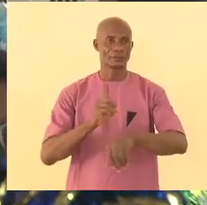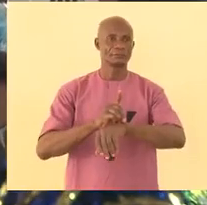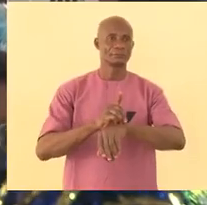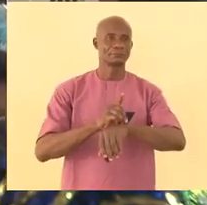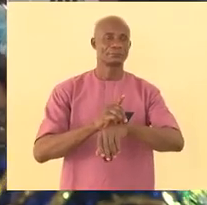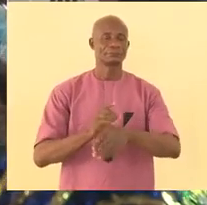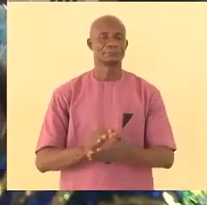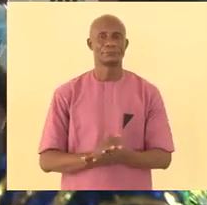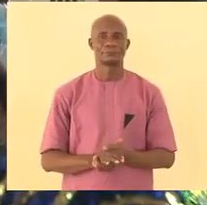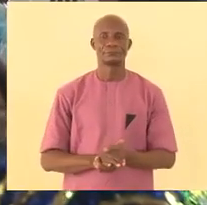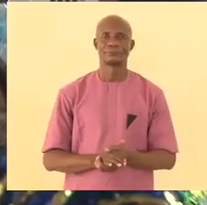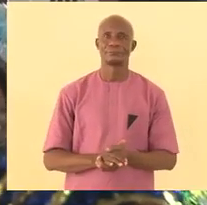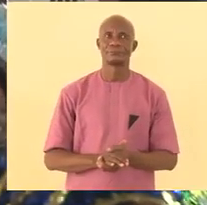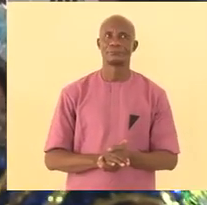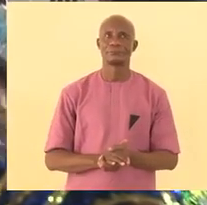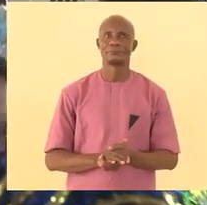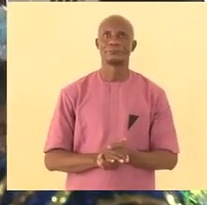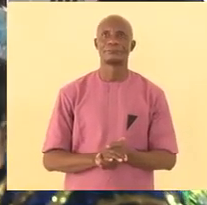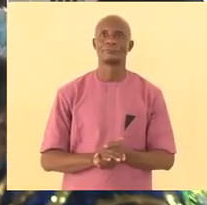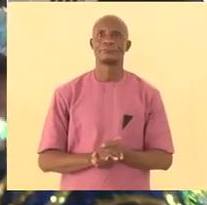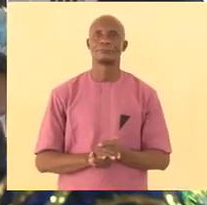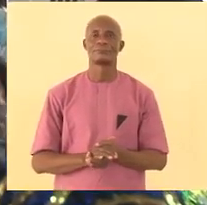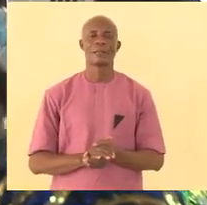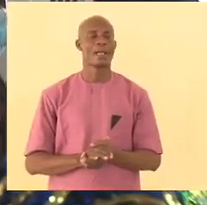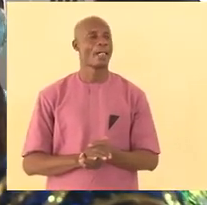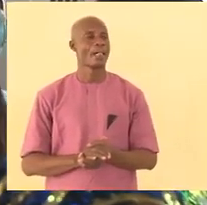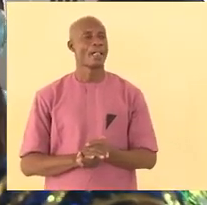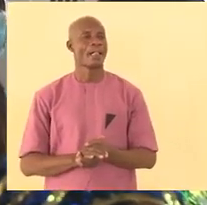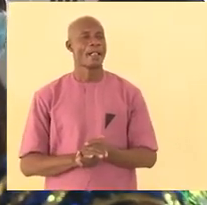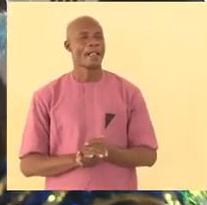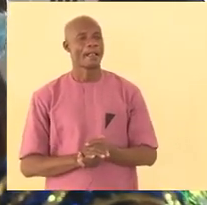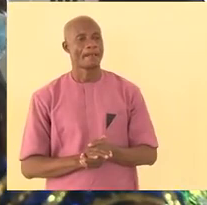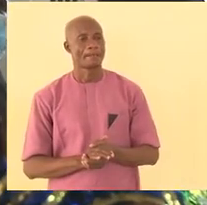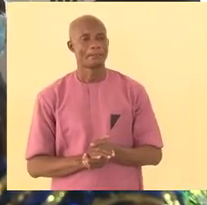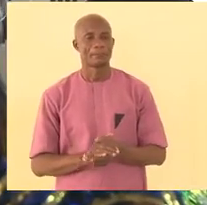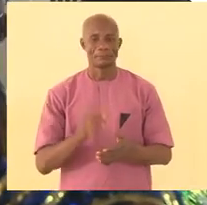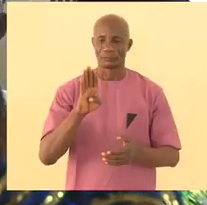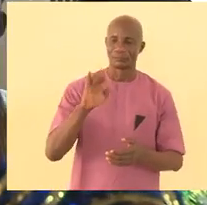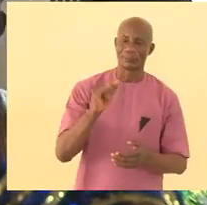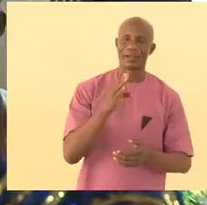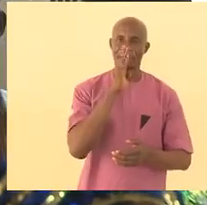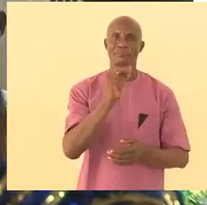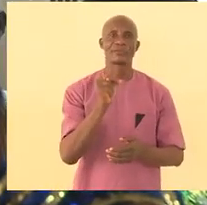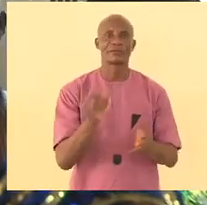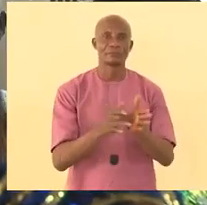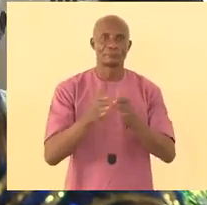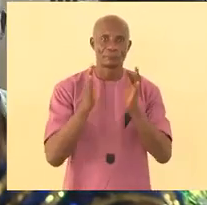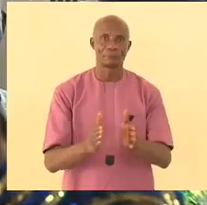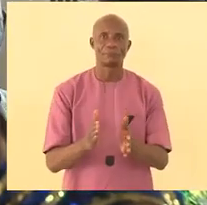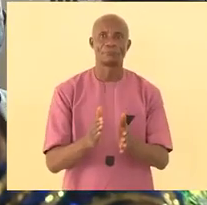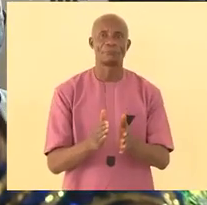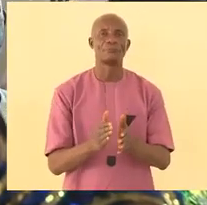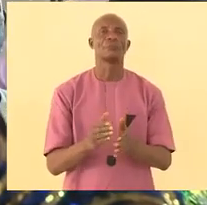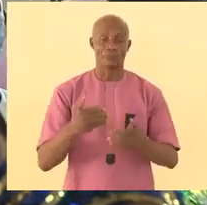of the world or the country. Now, as citizens of heaven, by being Christians, Christianity